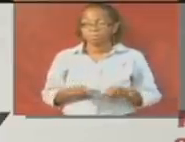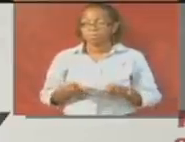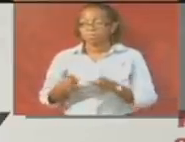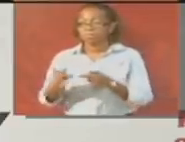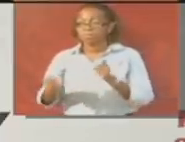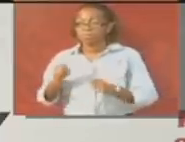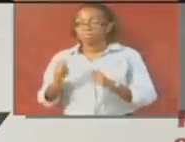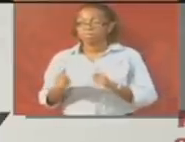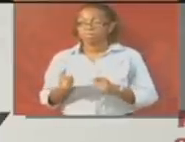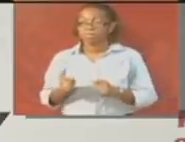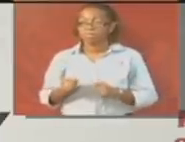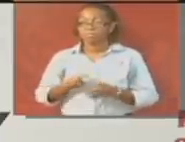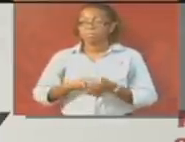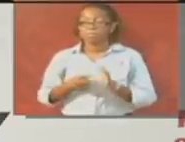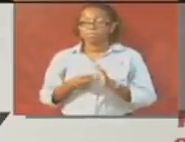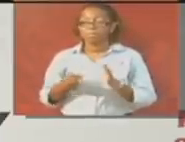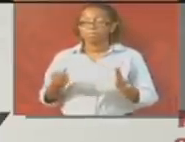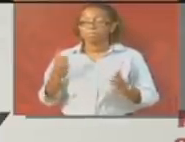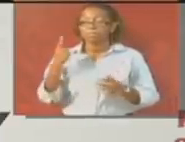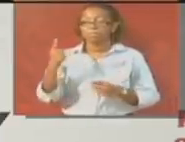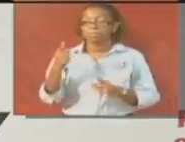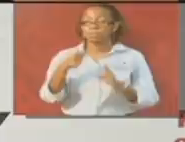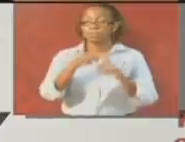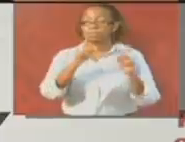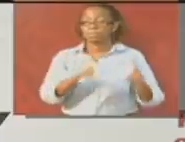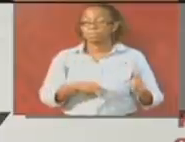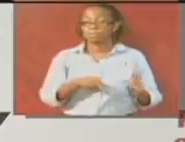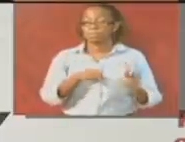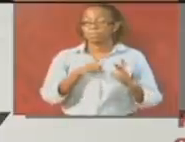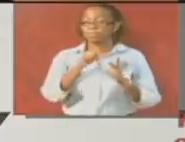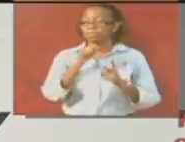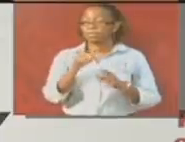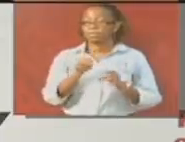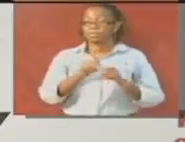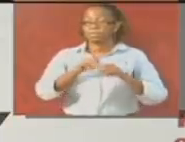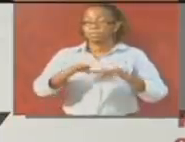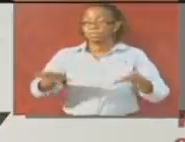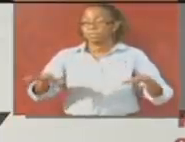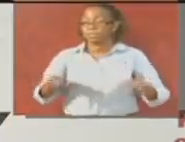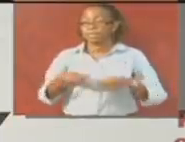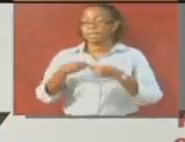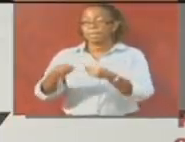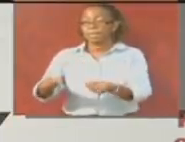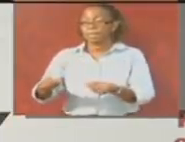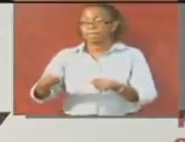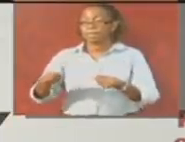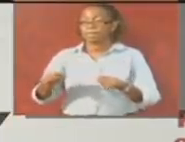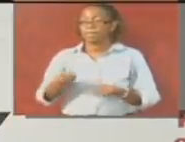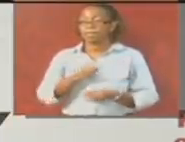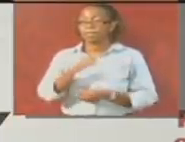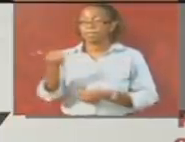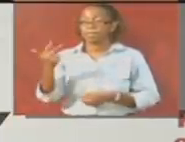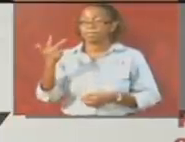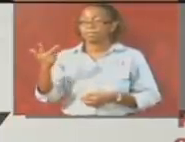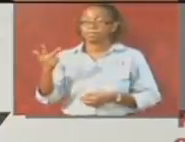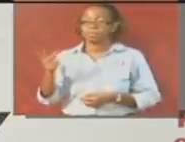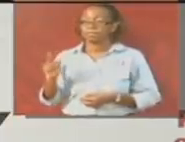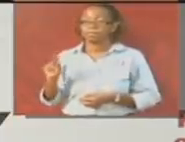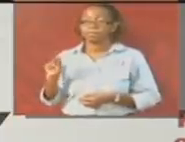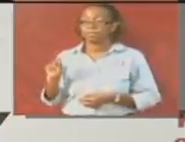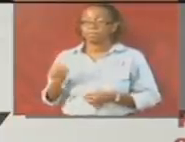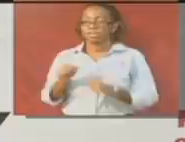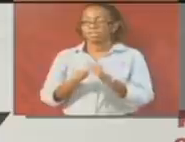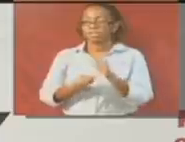between the first detected and the others. While at no point is it definite that we can say